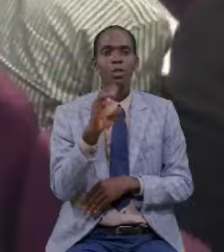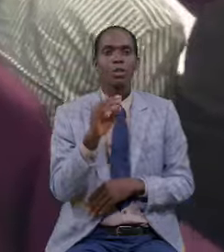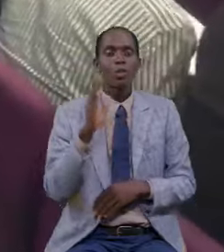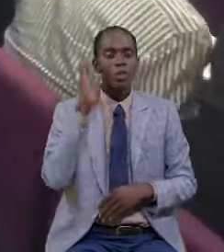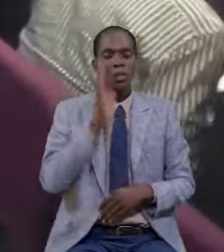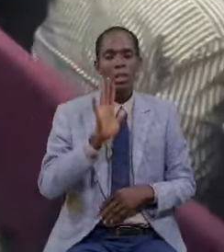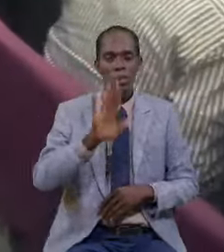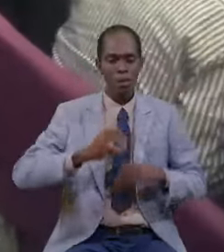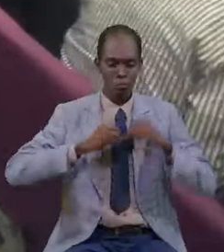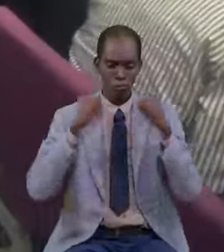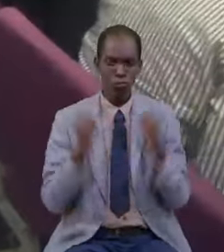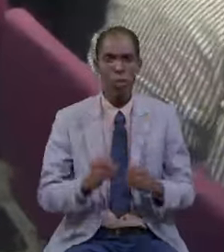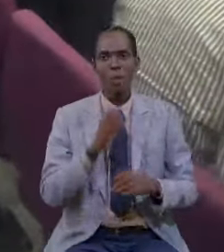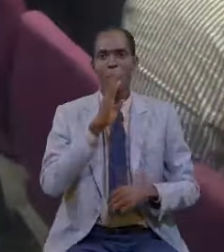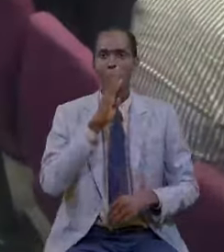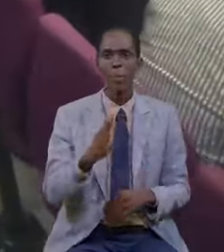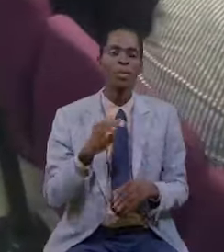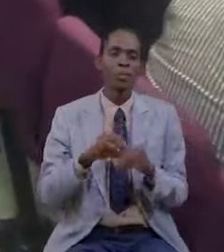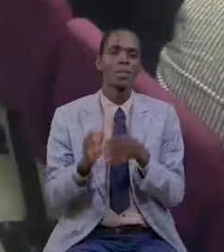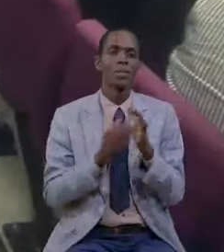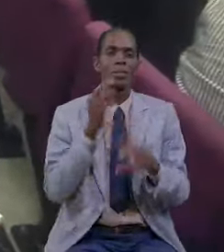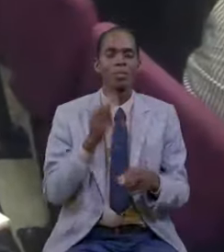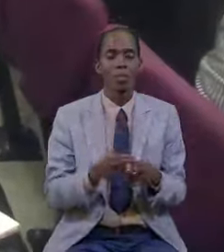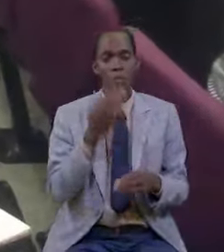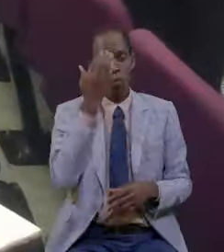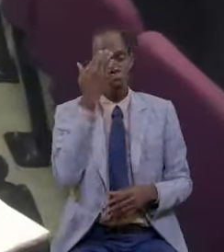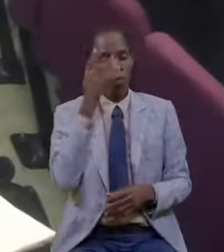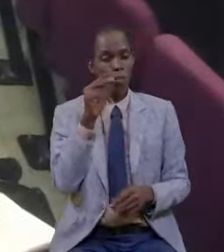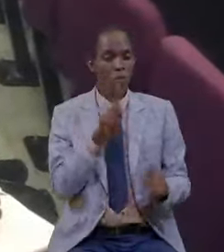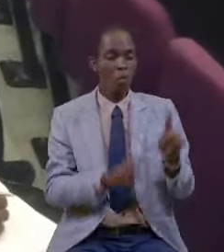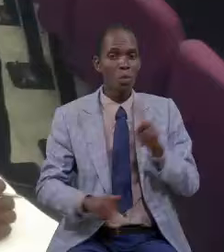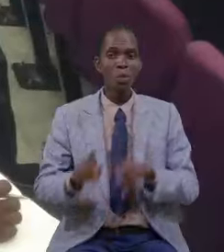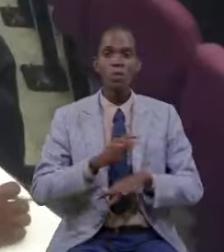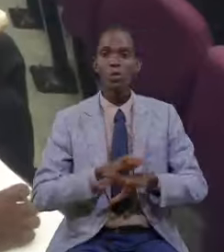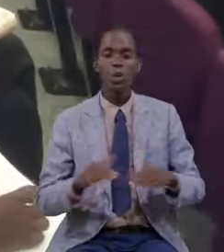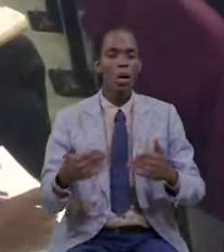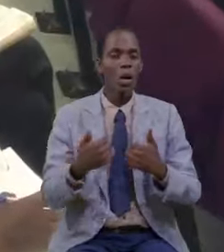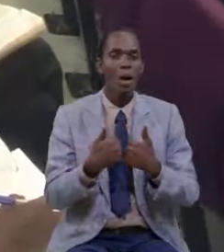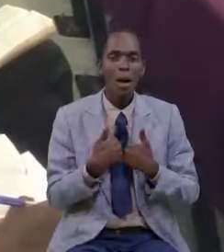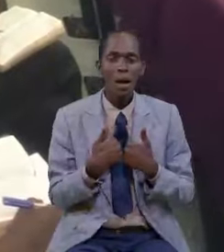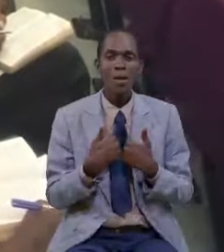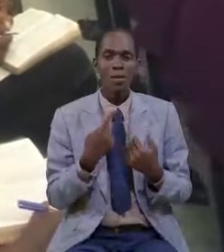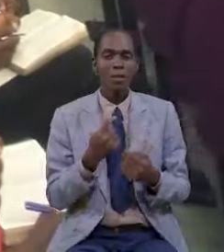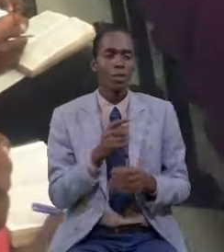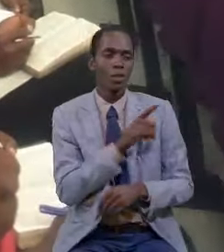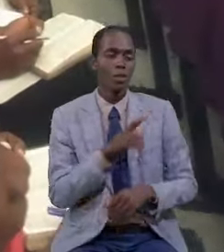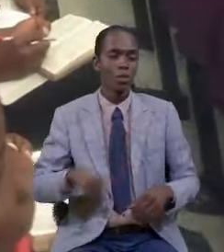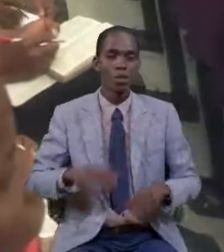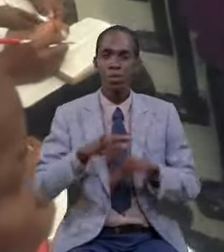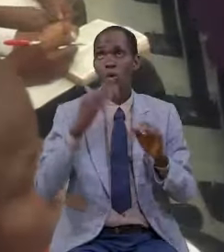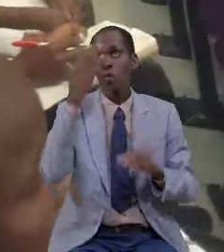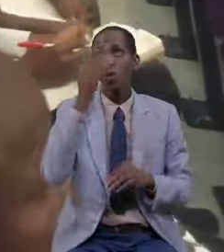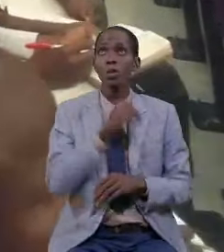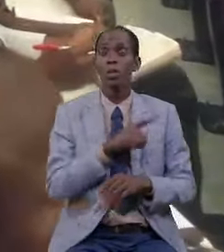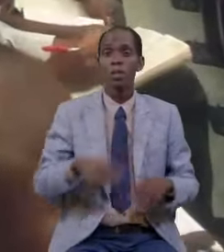be. You know, the people who do not have the Lord, the people who do not know the Lord, as their days,